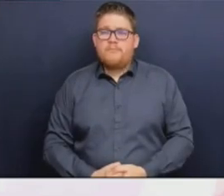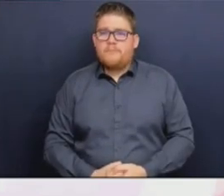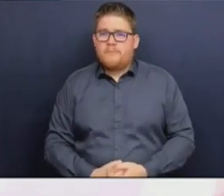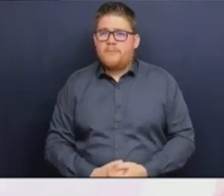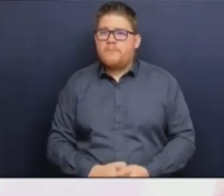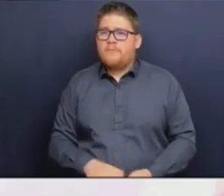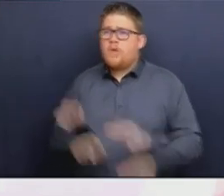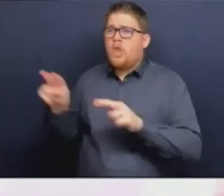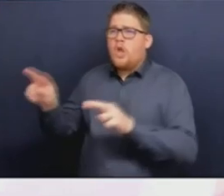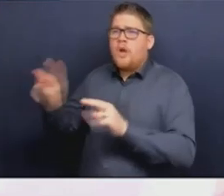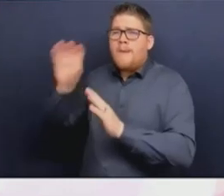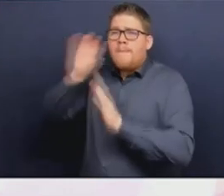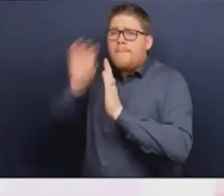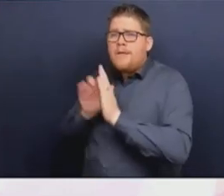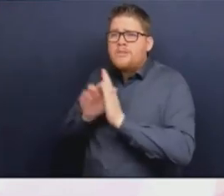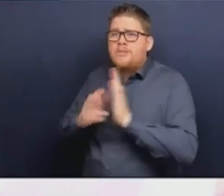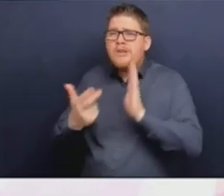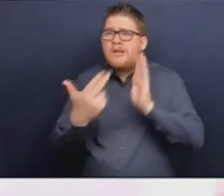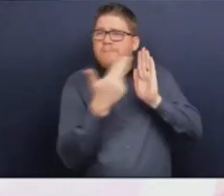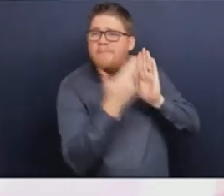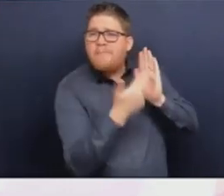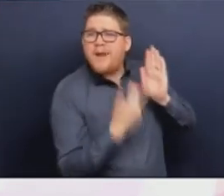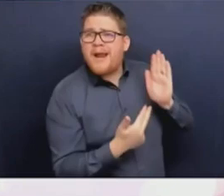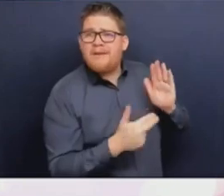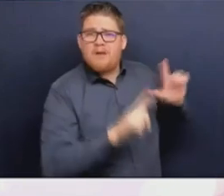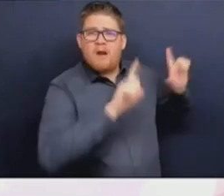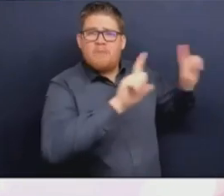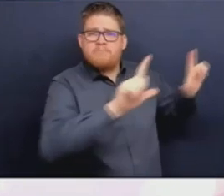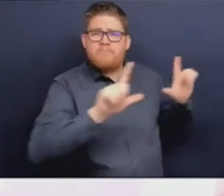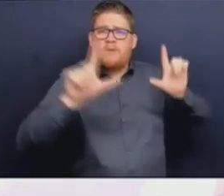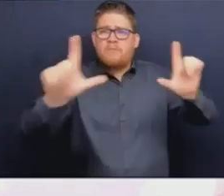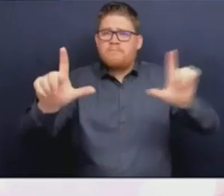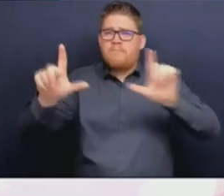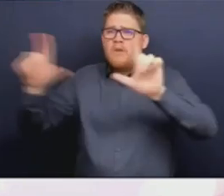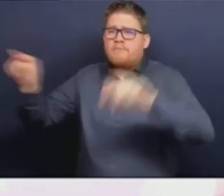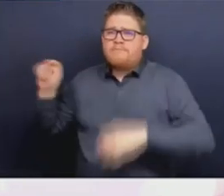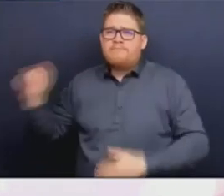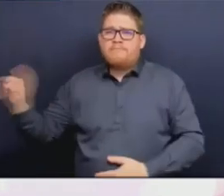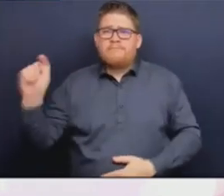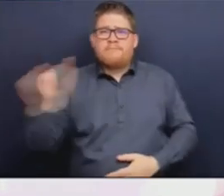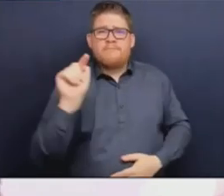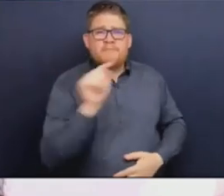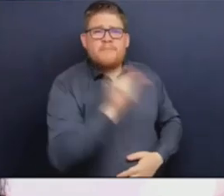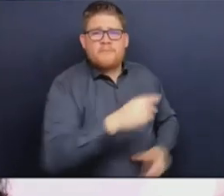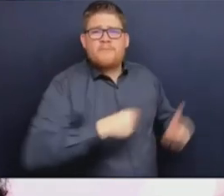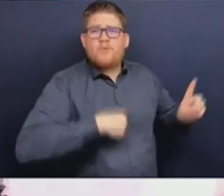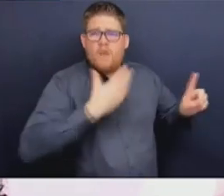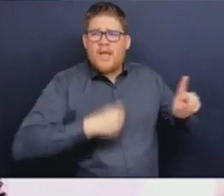those colors to change too. So.